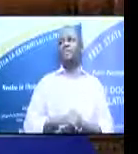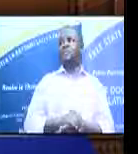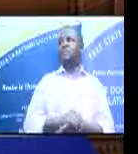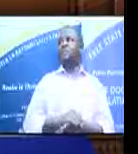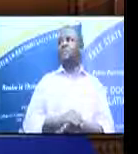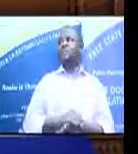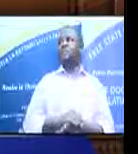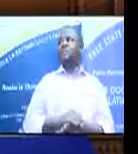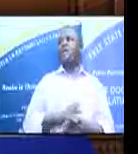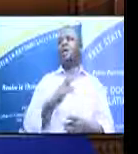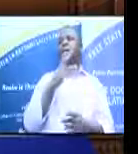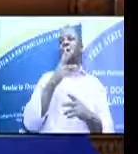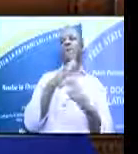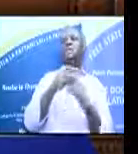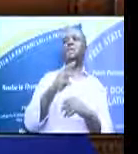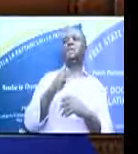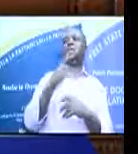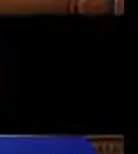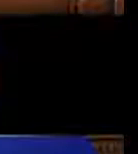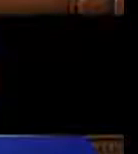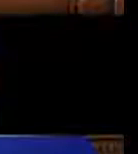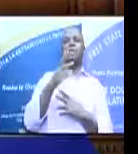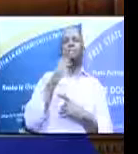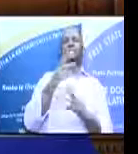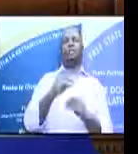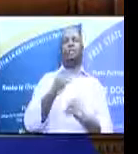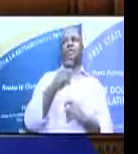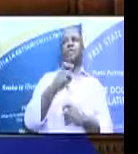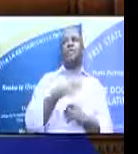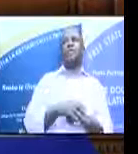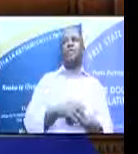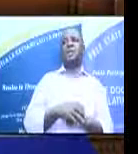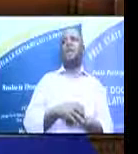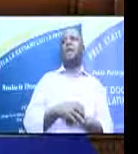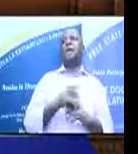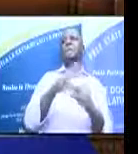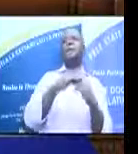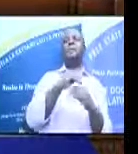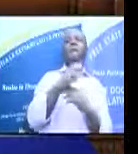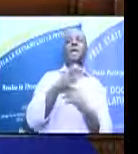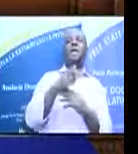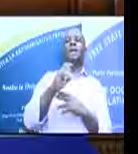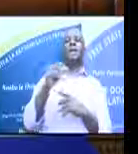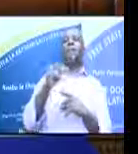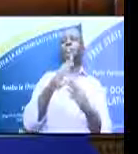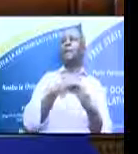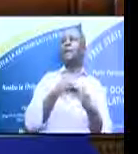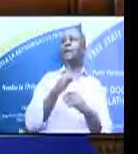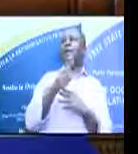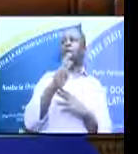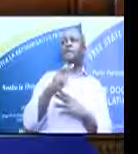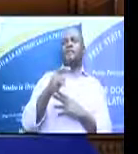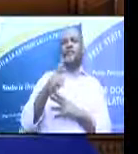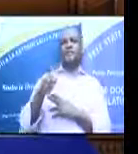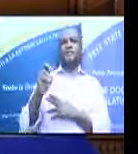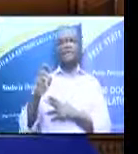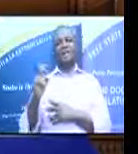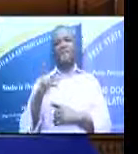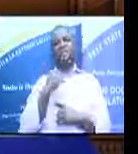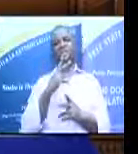Honorable MEC Bulwana, stop with the comments. Honorable Muleleki, Honorable Van Vuuren, stop with the